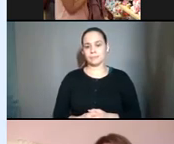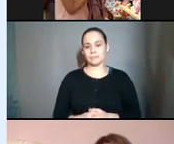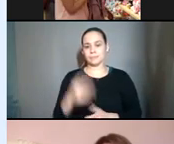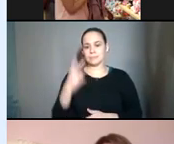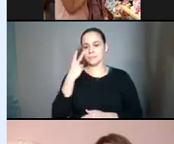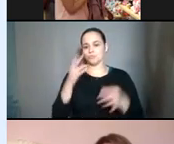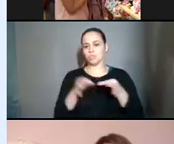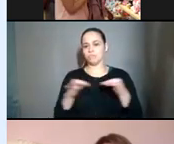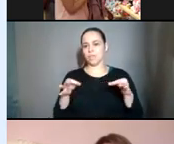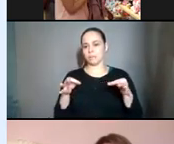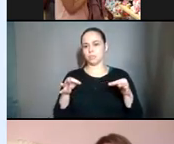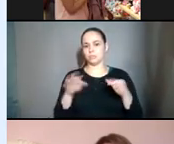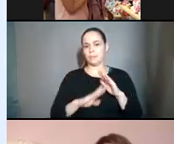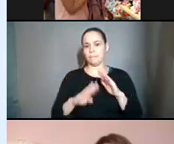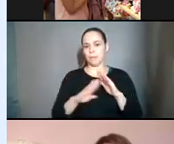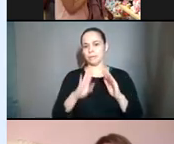Good luck with this one.